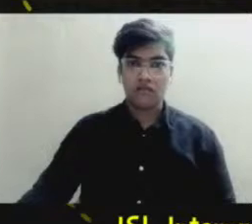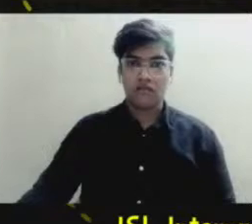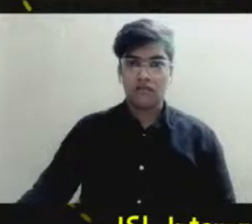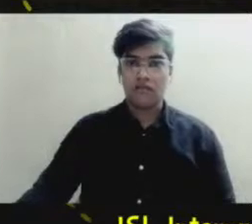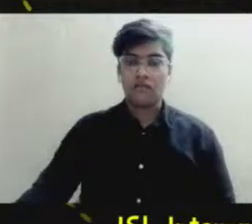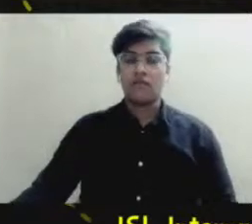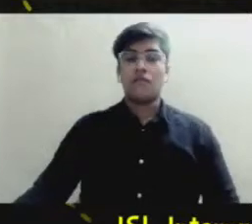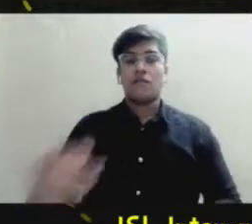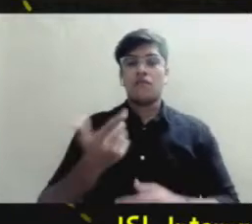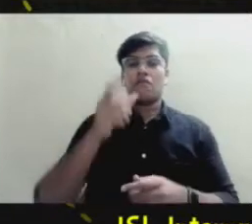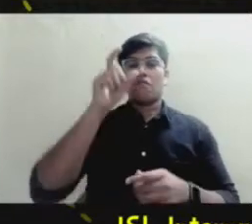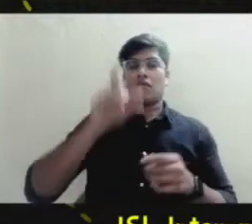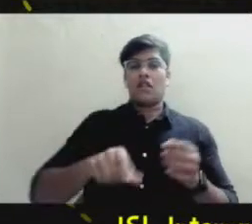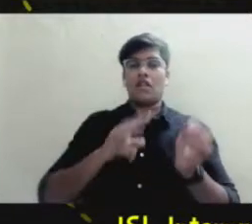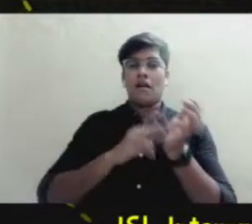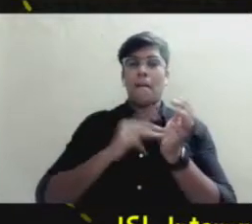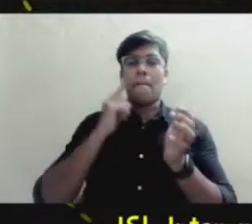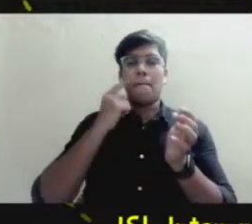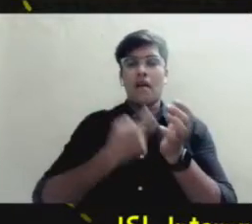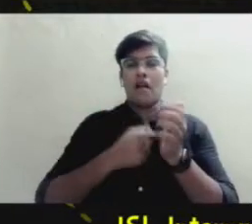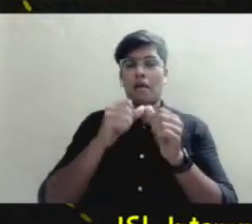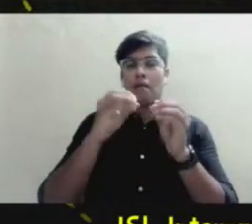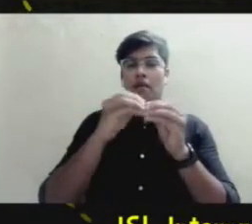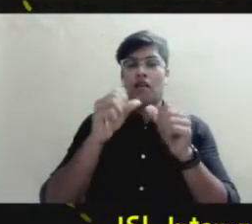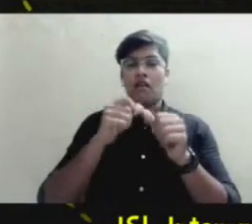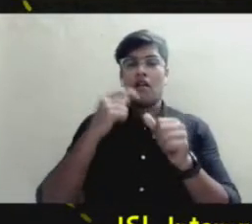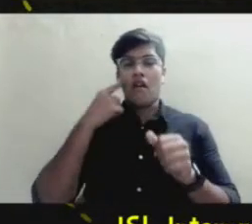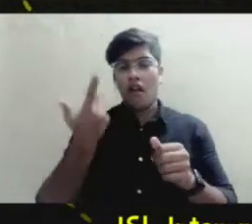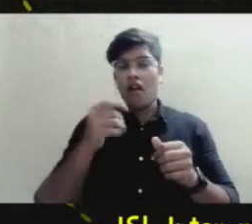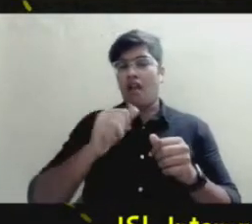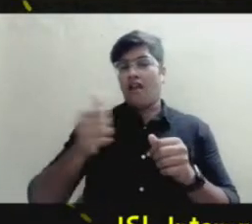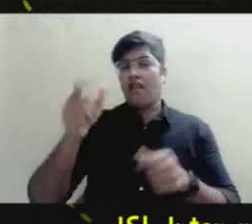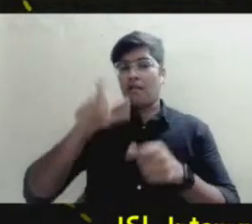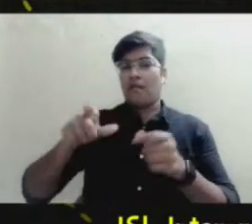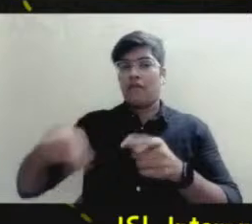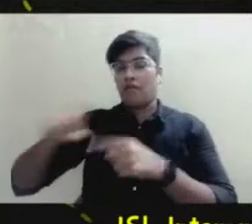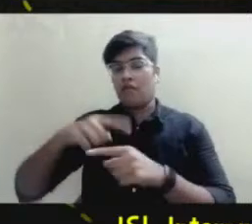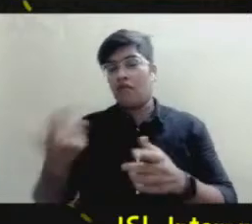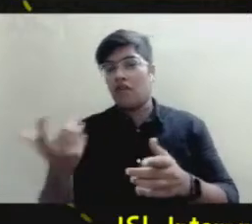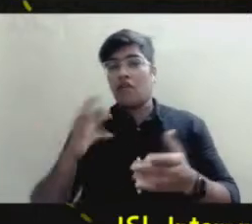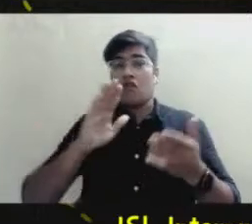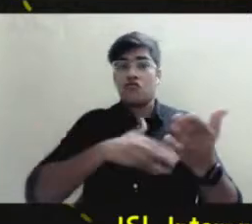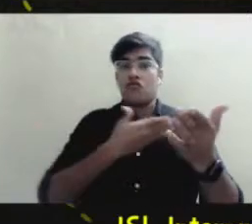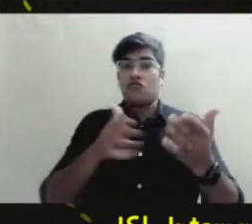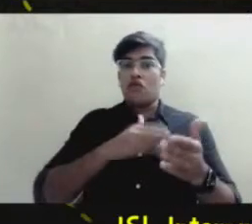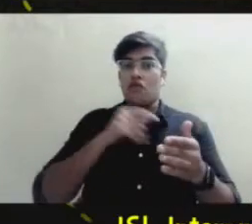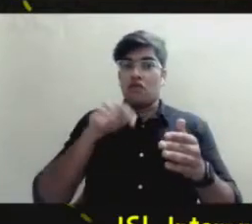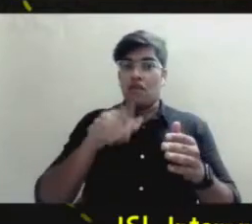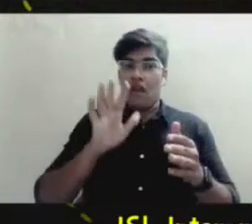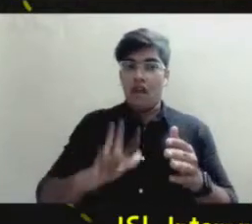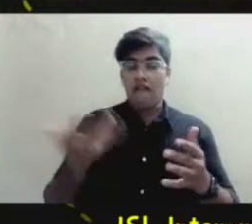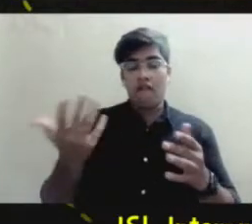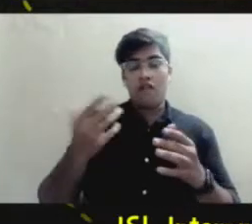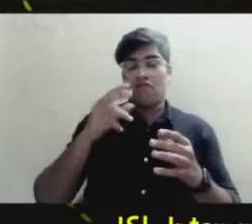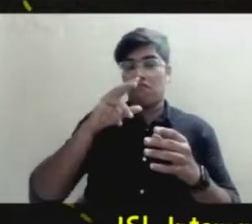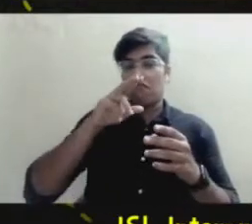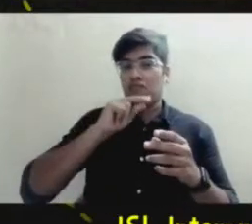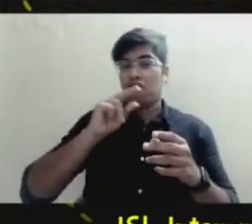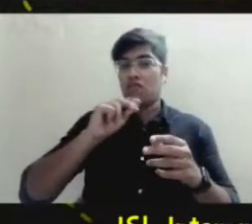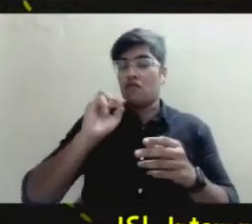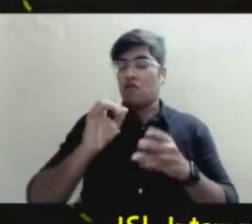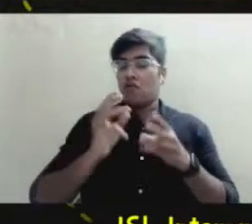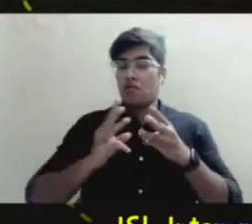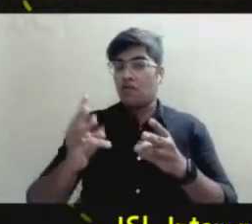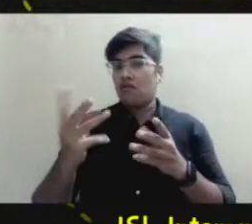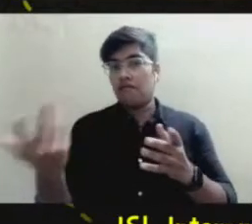writing songs. And yes, and those songs were full of a lot of passion. Again, they fall into